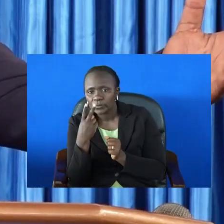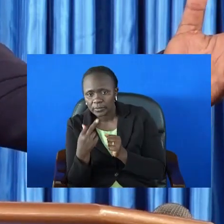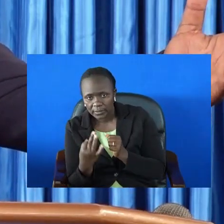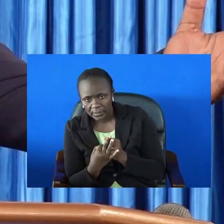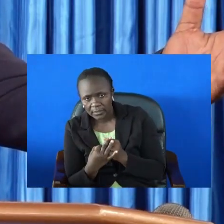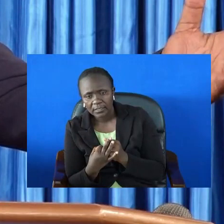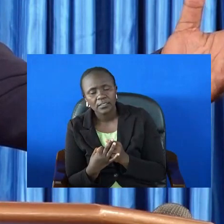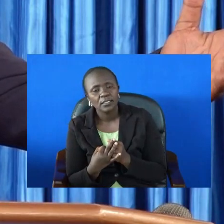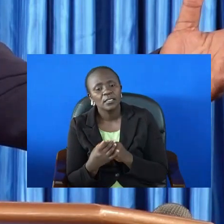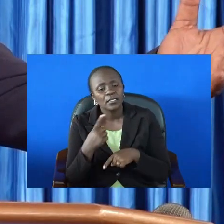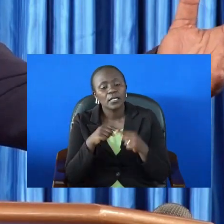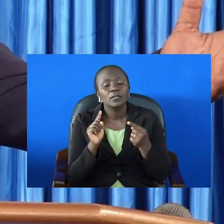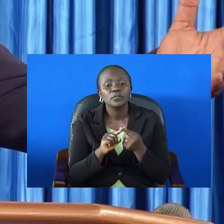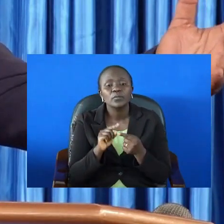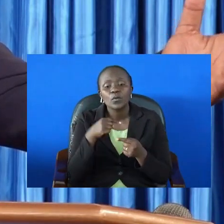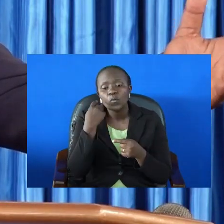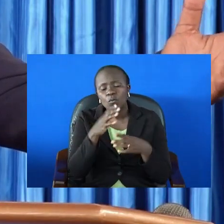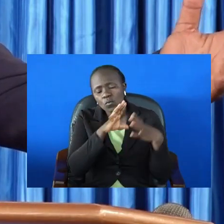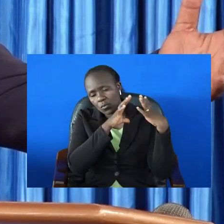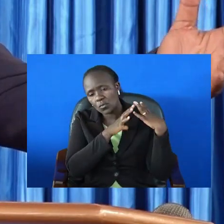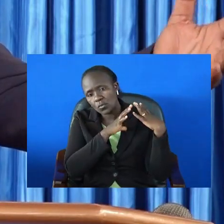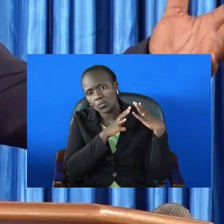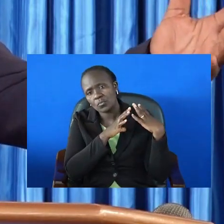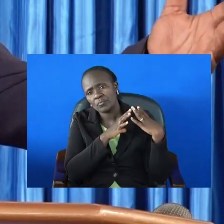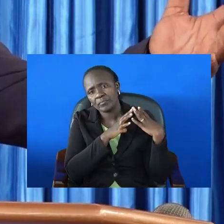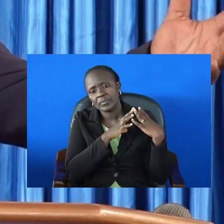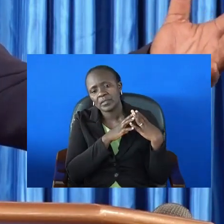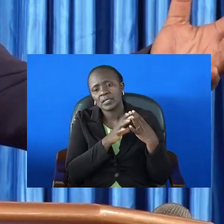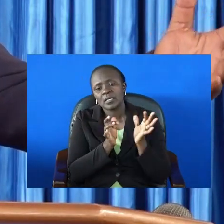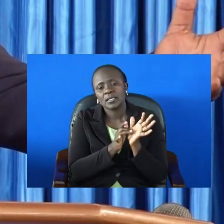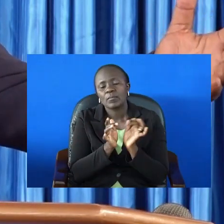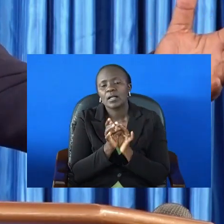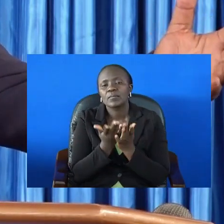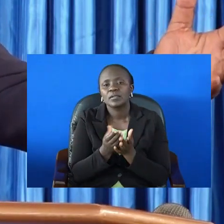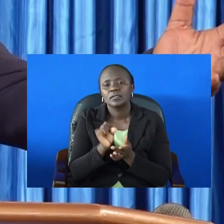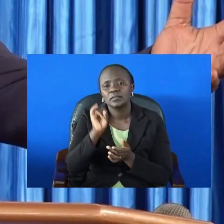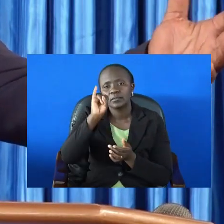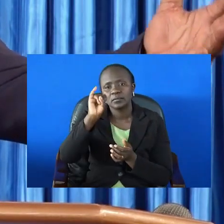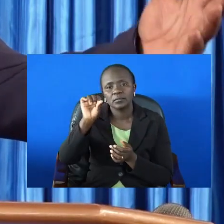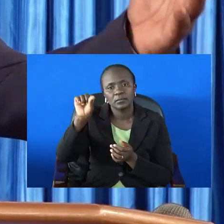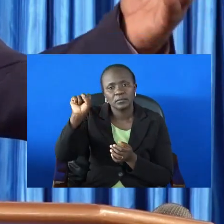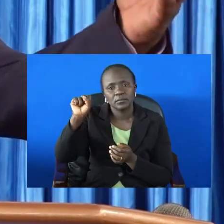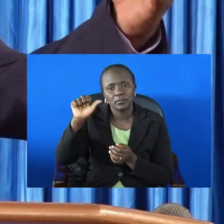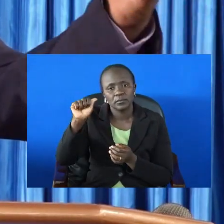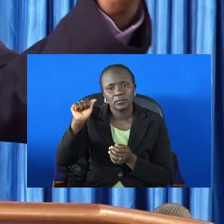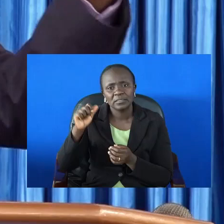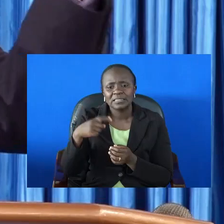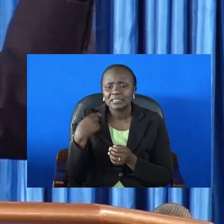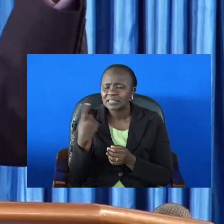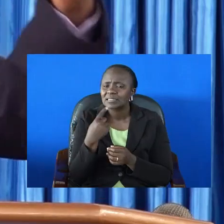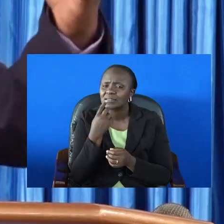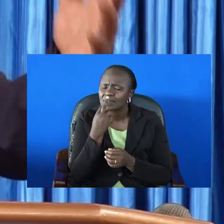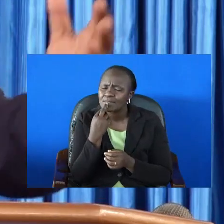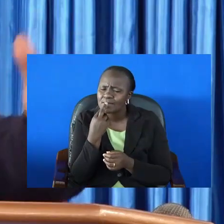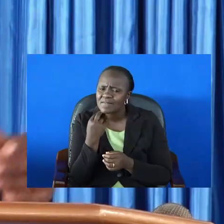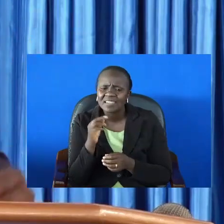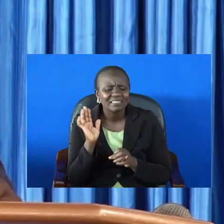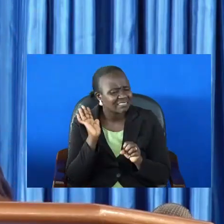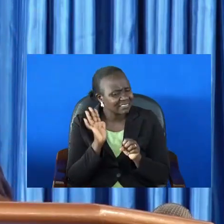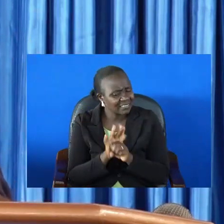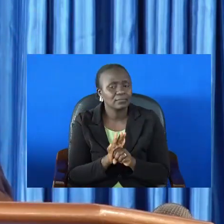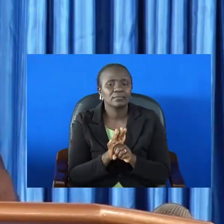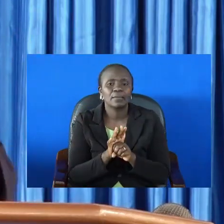heavily laden. In the book of Isaiah chapter 1 verse 18 says, even if your sins are red as